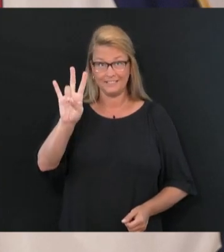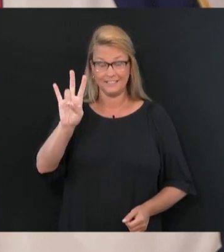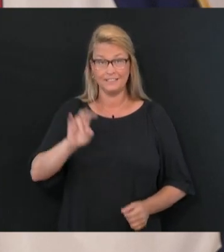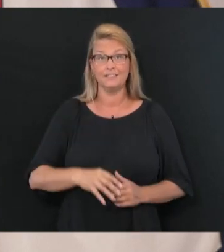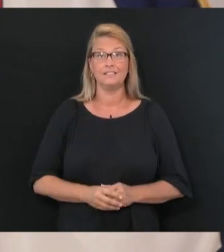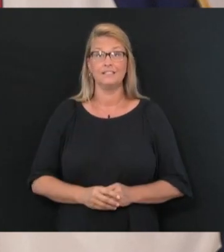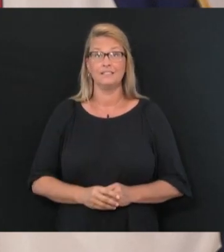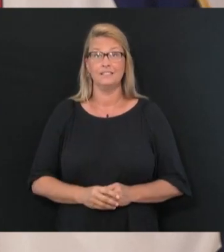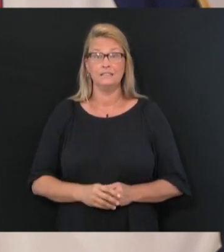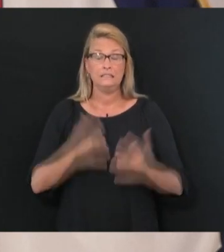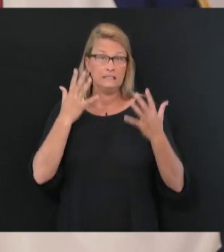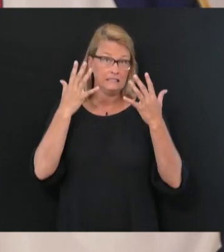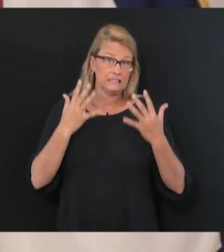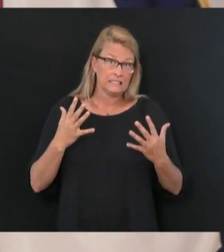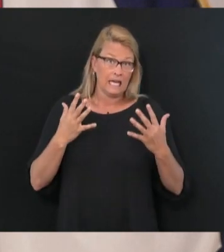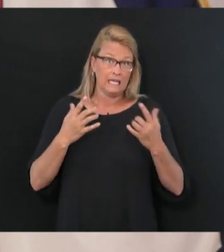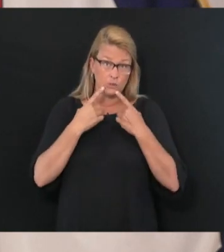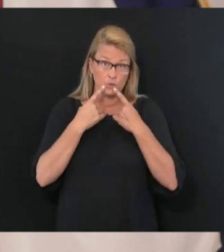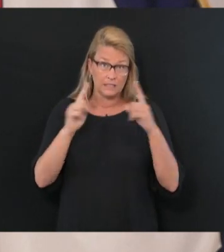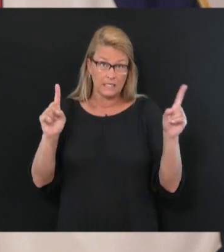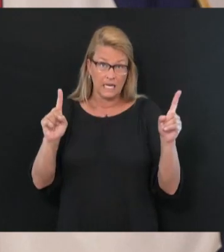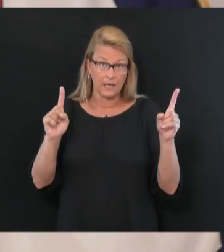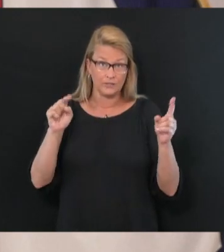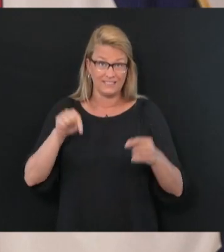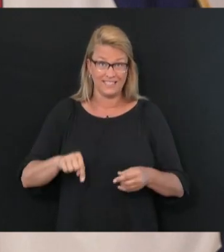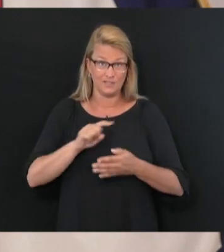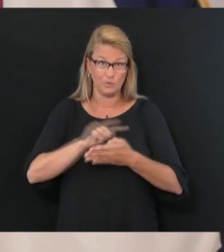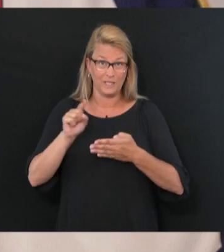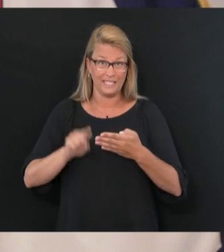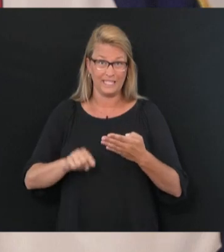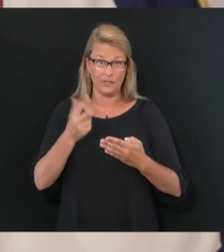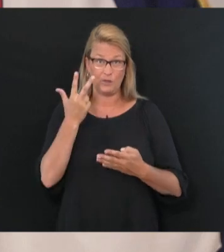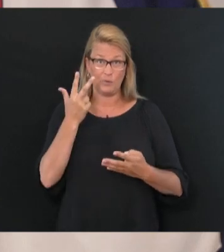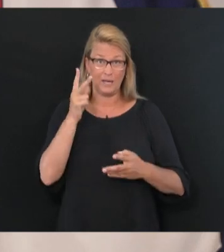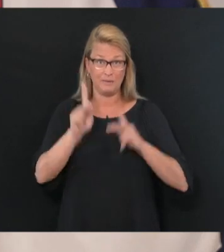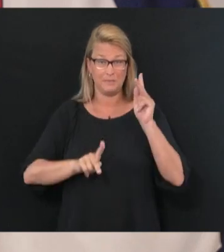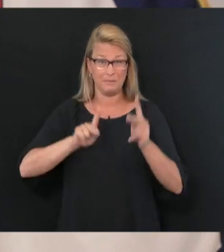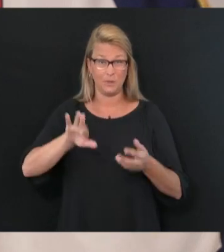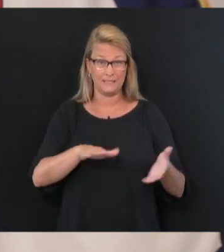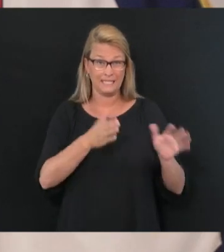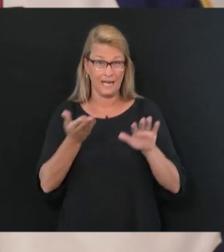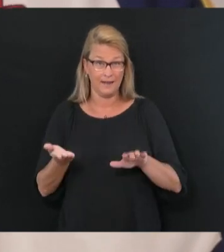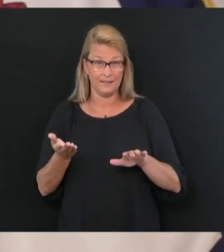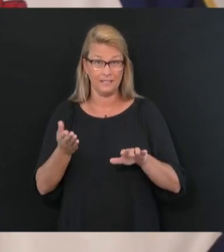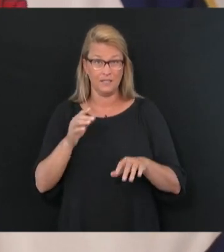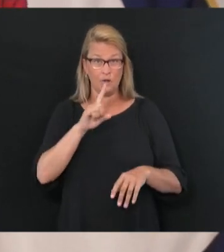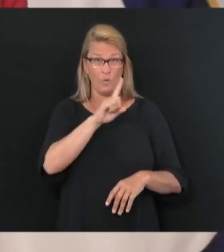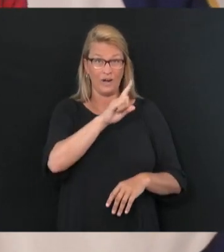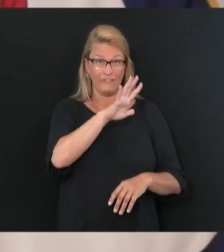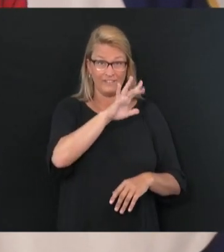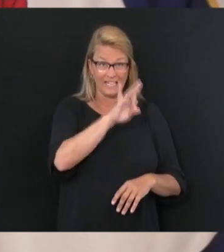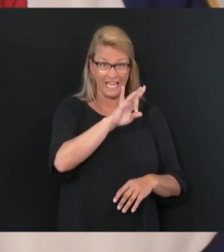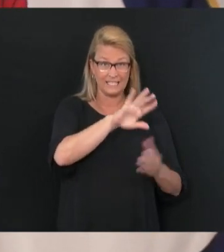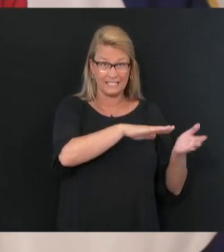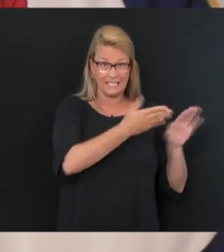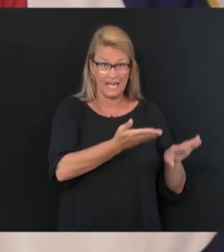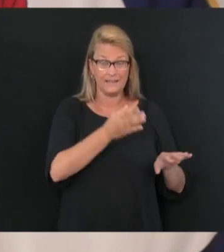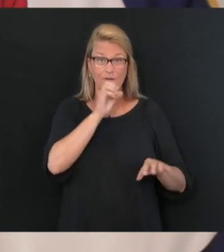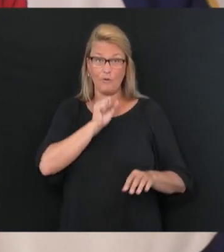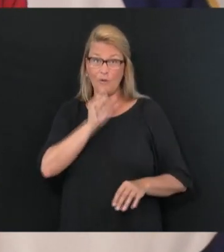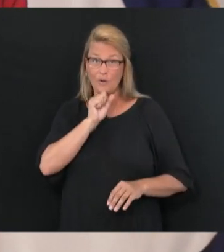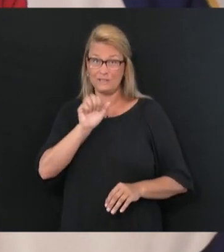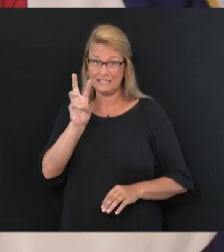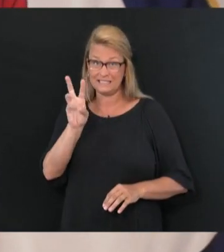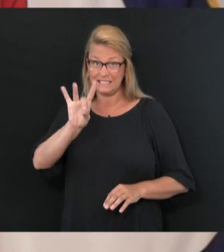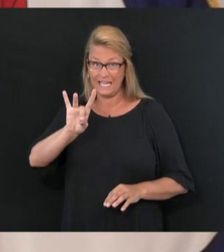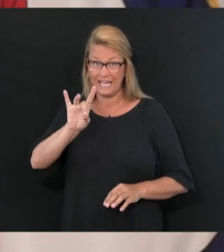Very regretfully, over the weekend, we lost 3 more people in West Virginia. Our 158th death was a